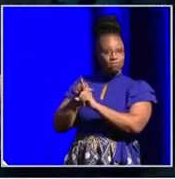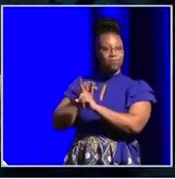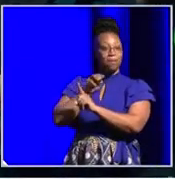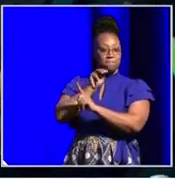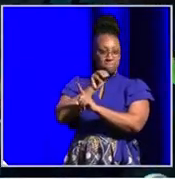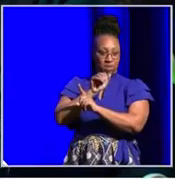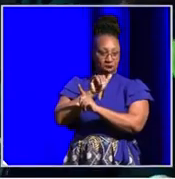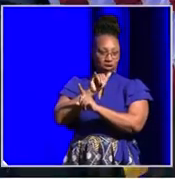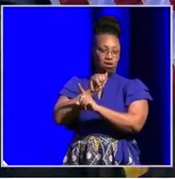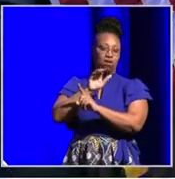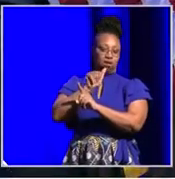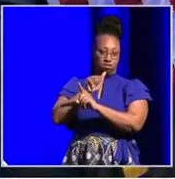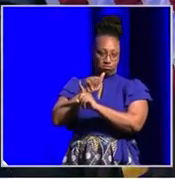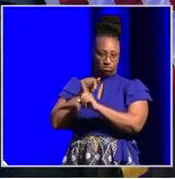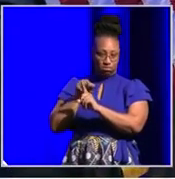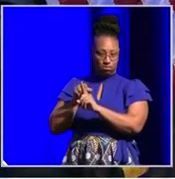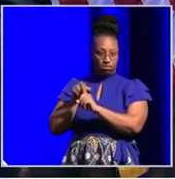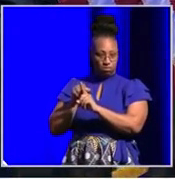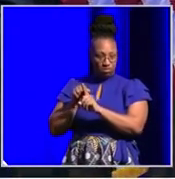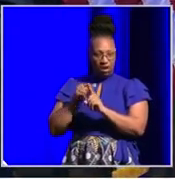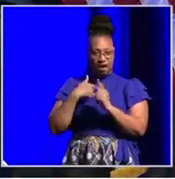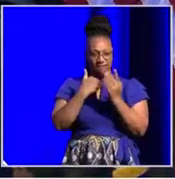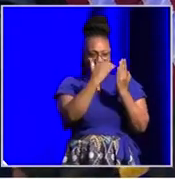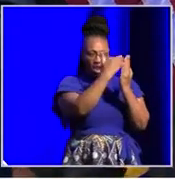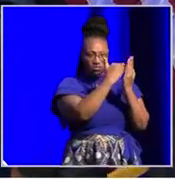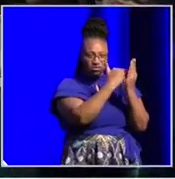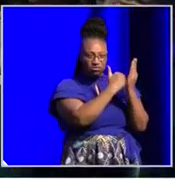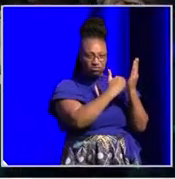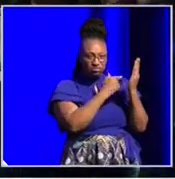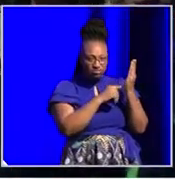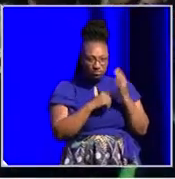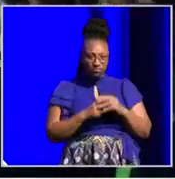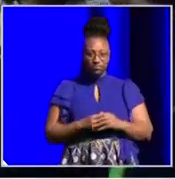to the U.S., Dame Karen Pierce.